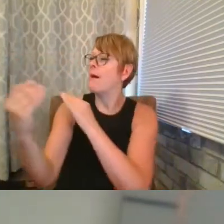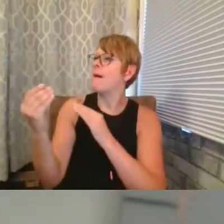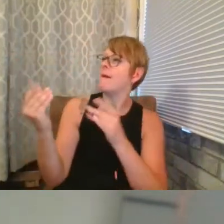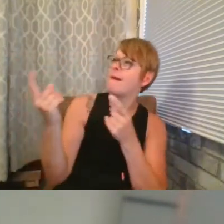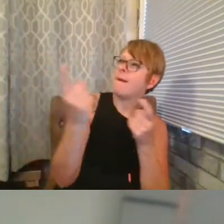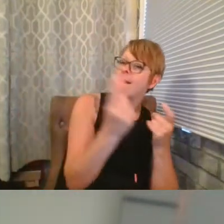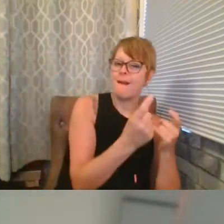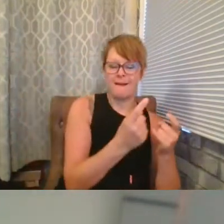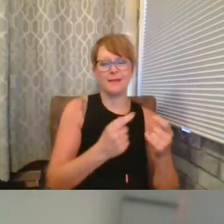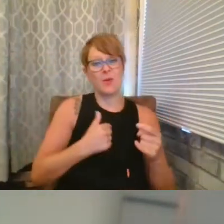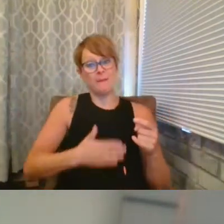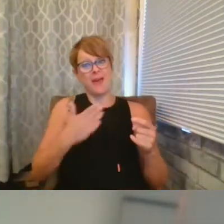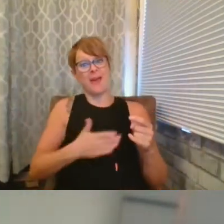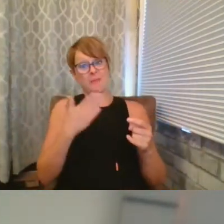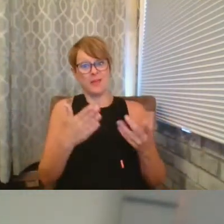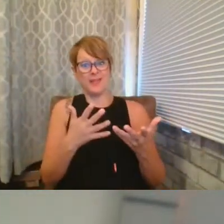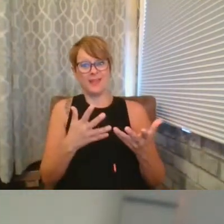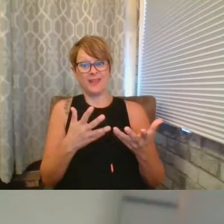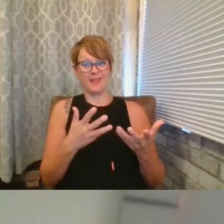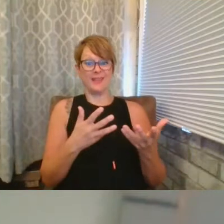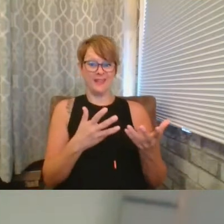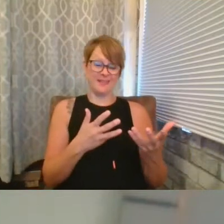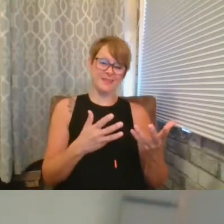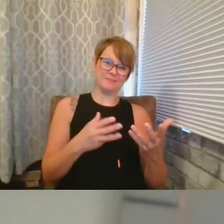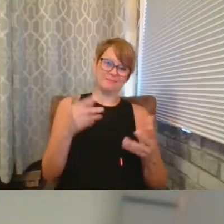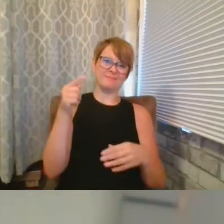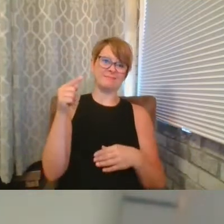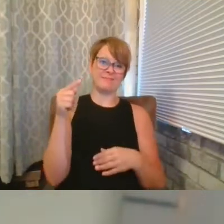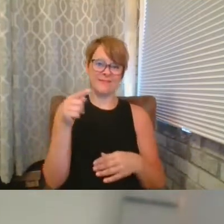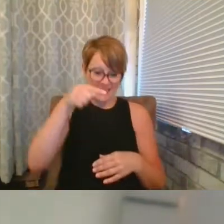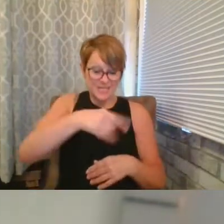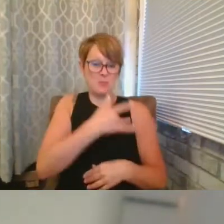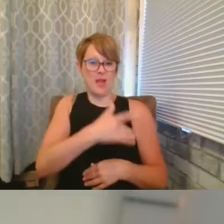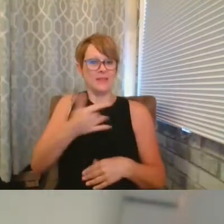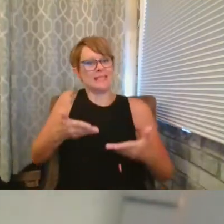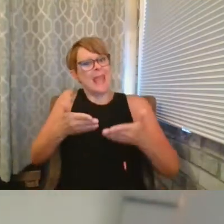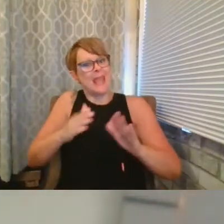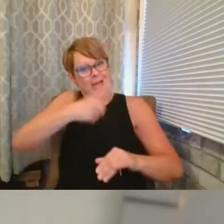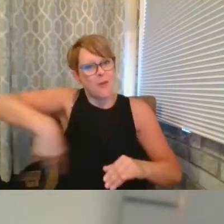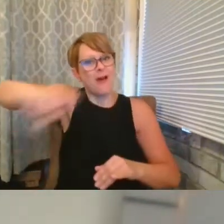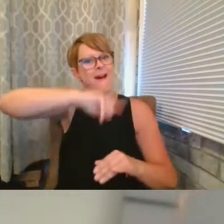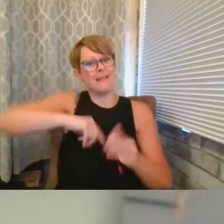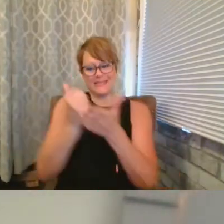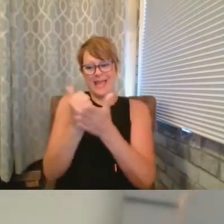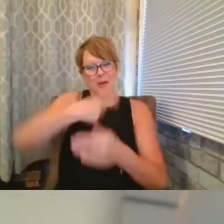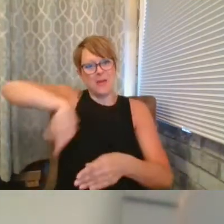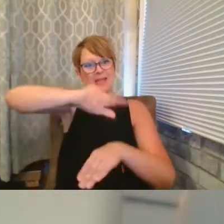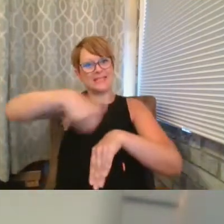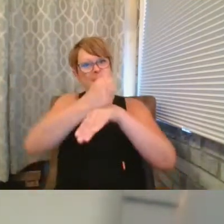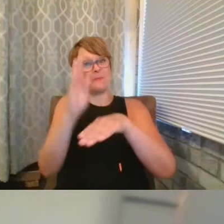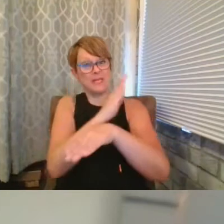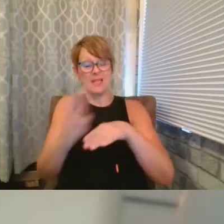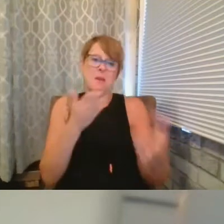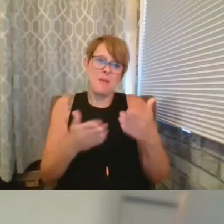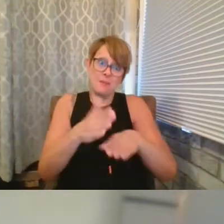this province do accept us to our our businesses. It might be slow, but we'll reach